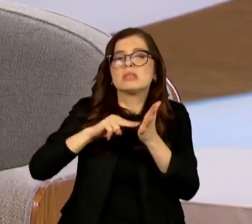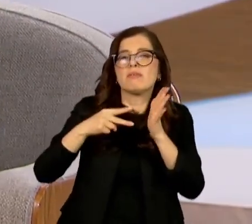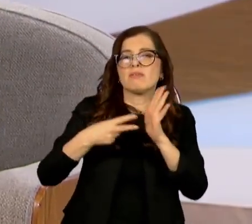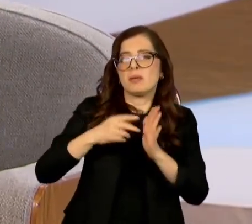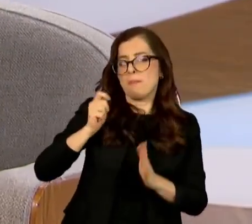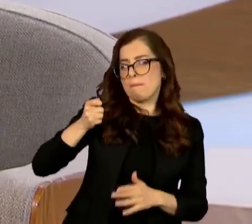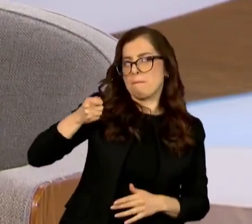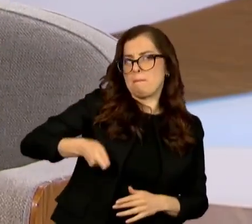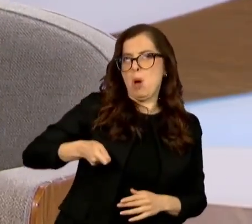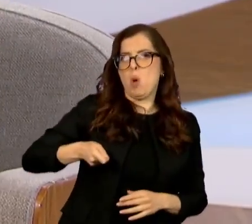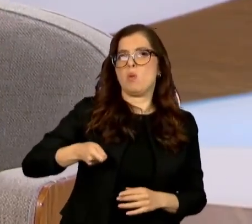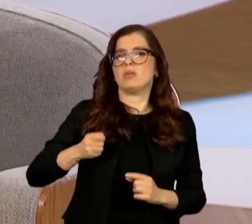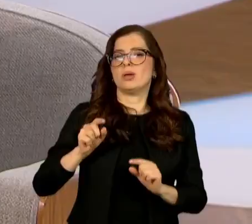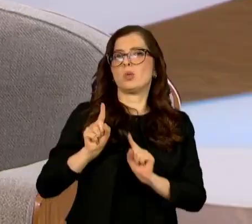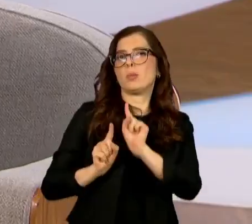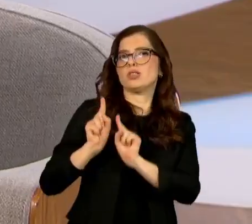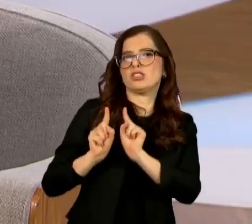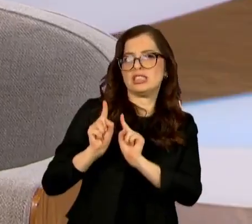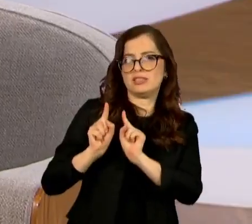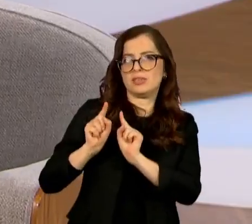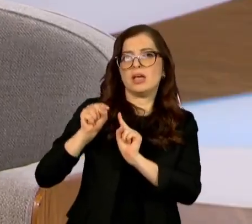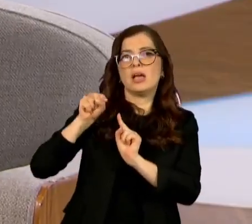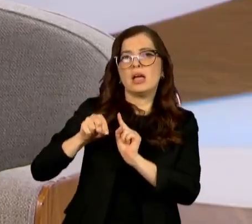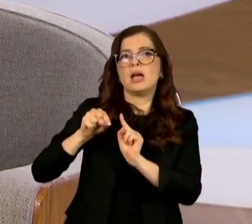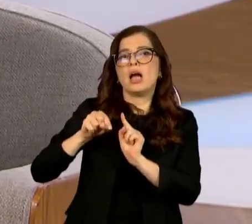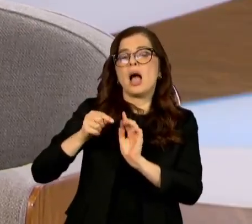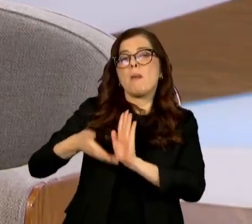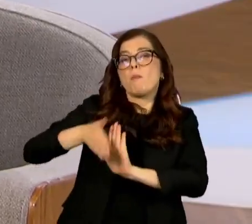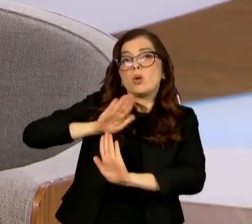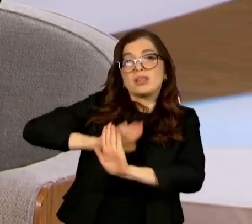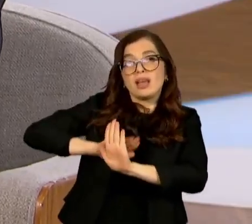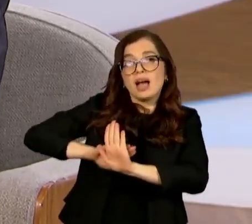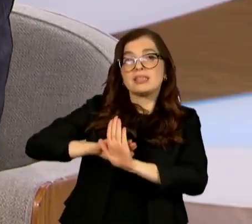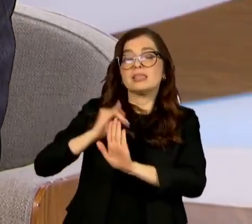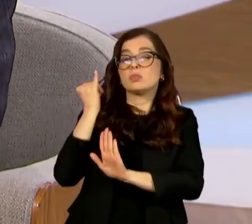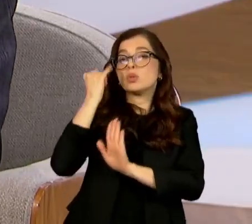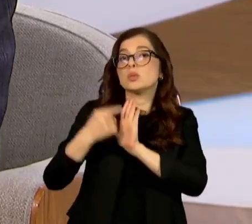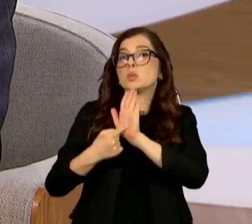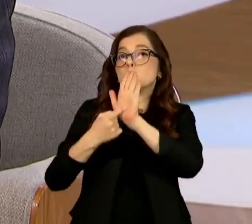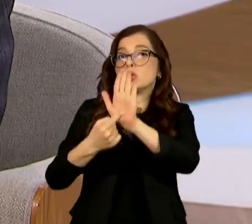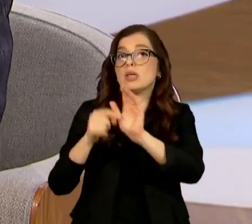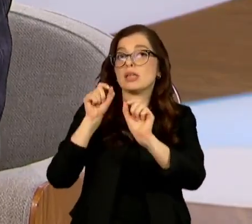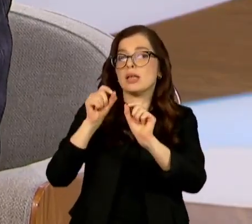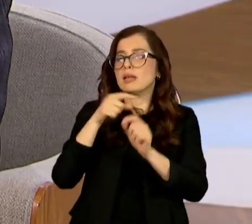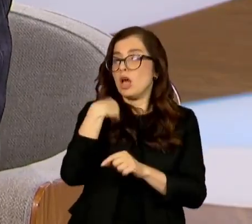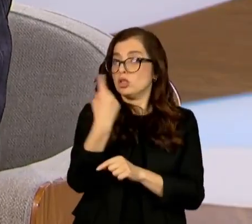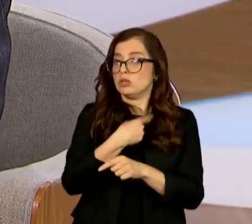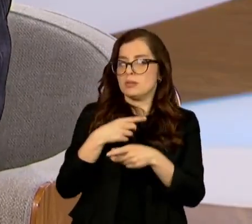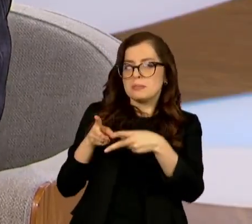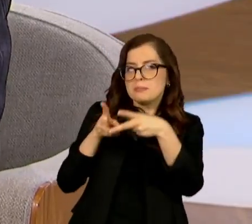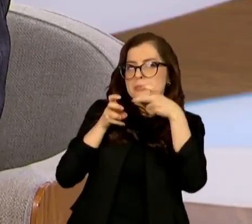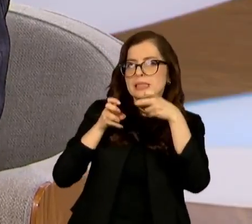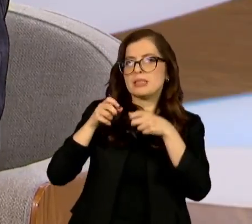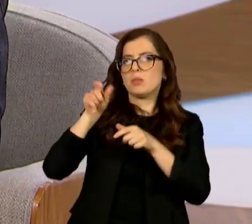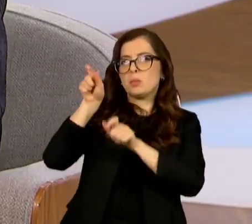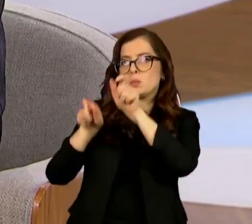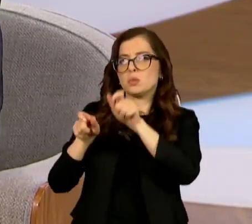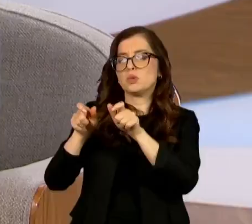authoritarianism. But I think it's important to say that there are signs that this government is